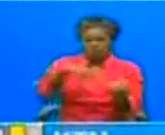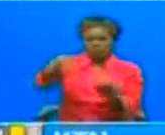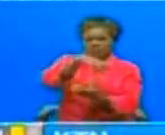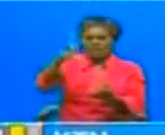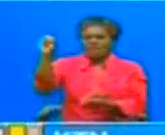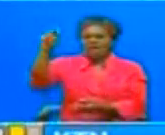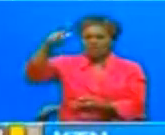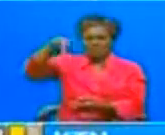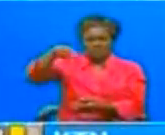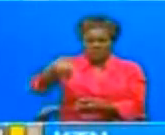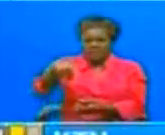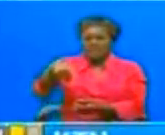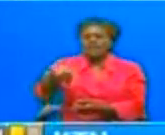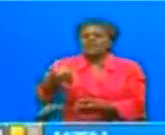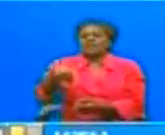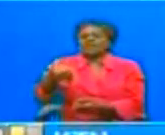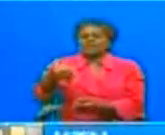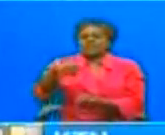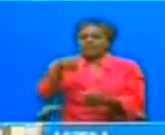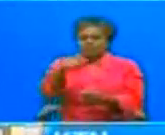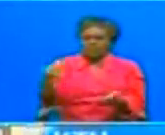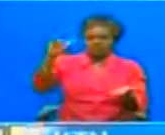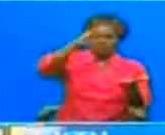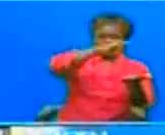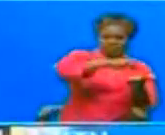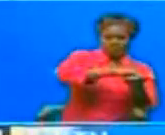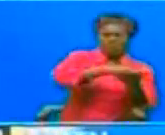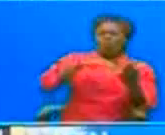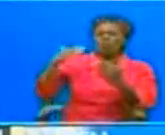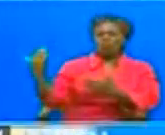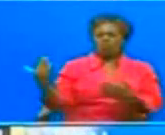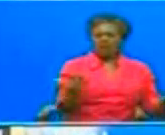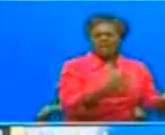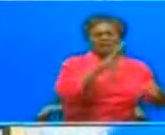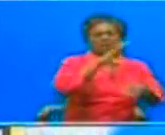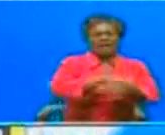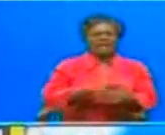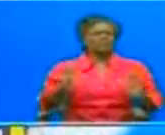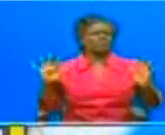of parliament caused a stir at the police station after he arrived to a hero's welcome in a chopper.